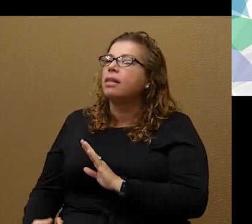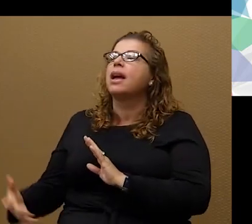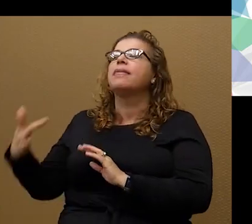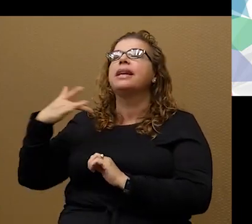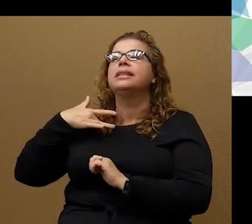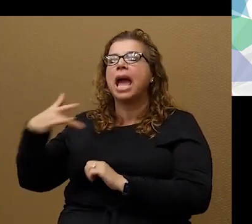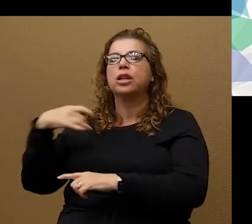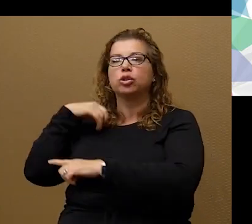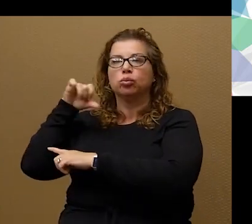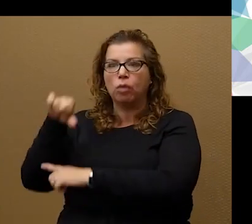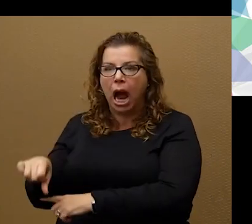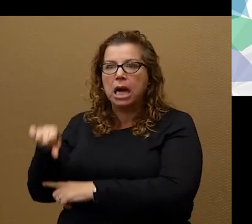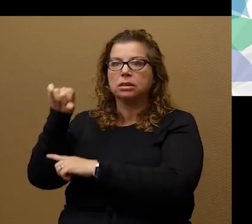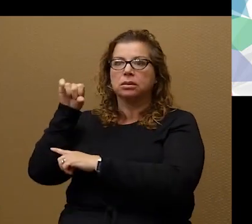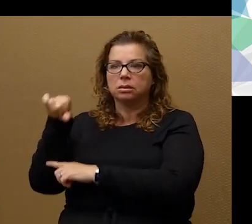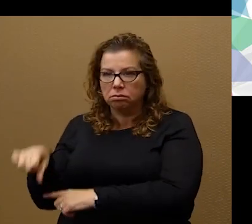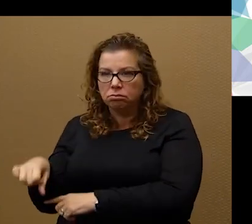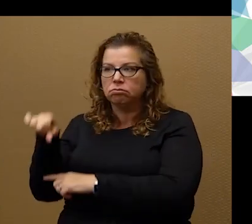Okay.